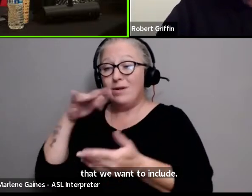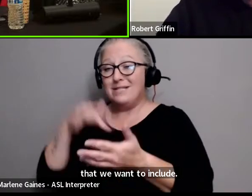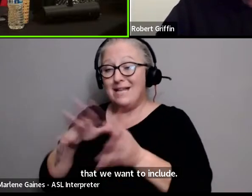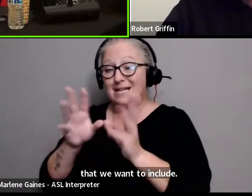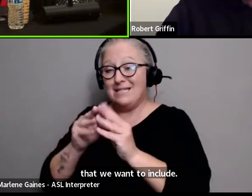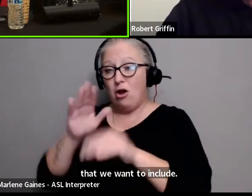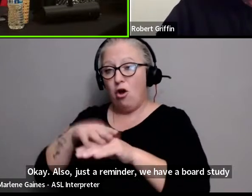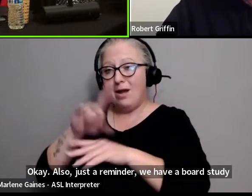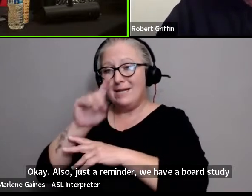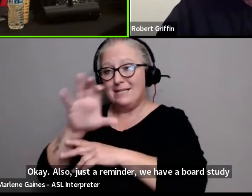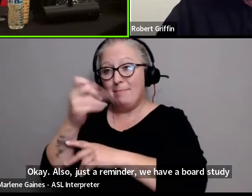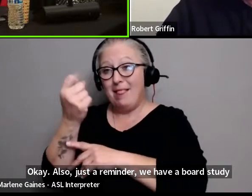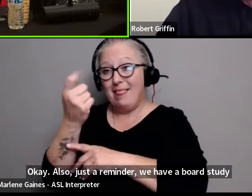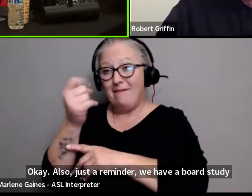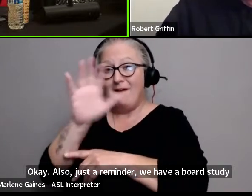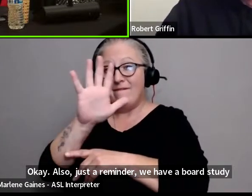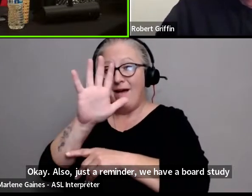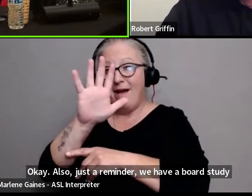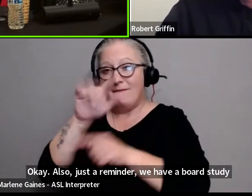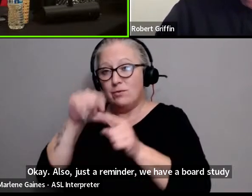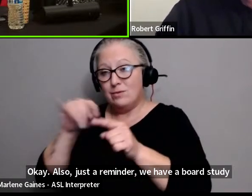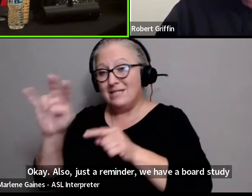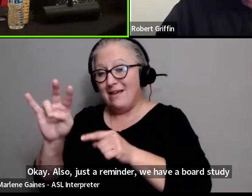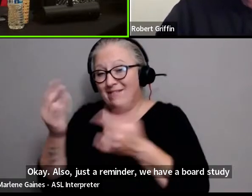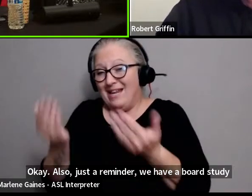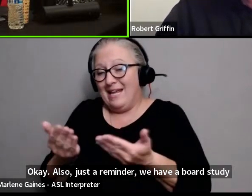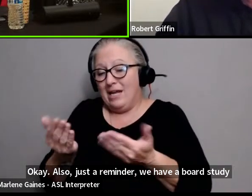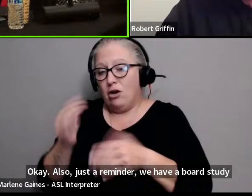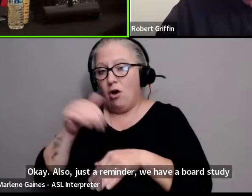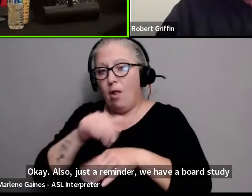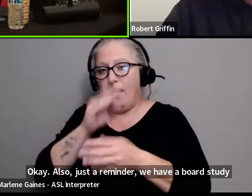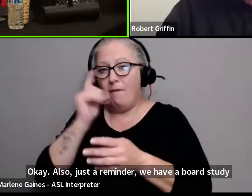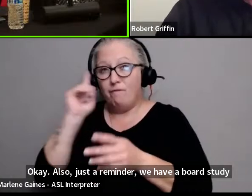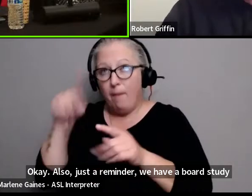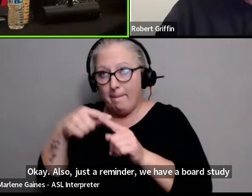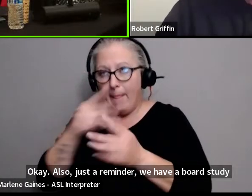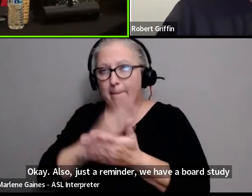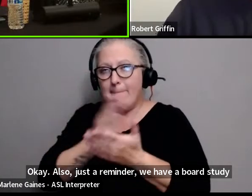on December 11th, 5 p.m. to 7 p.m. here on the budget.